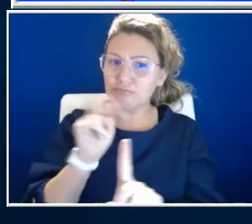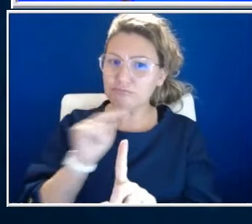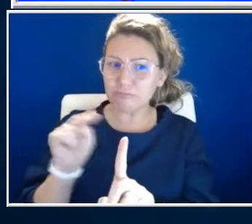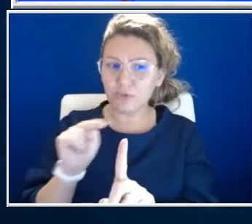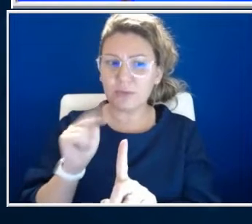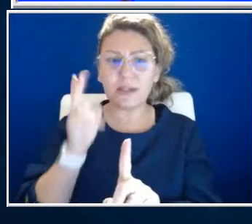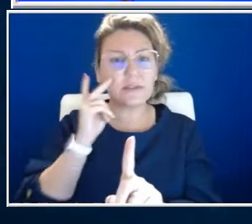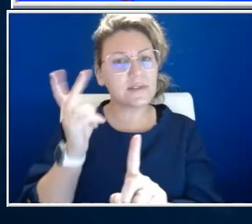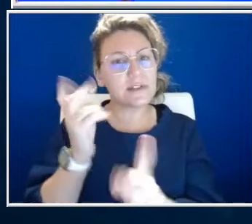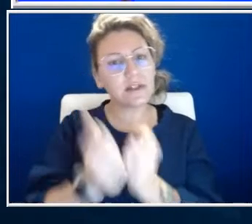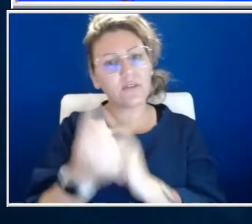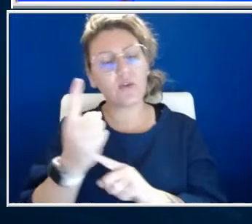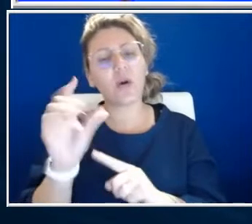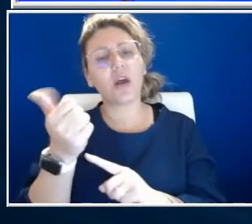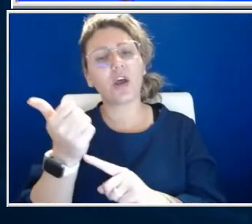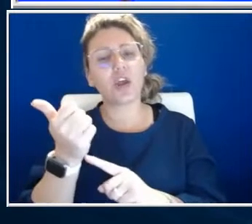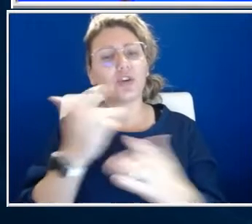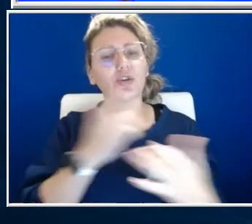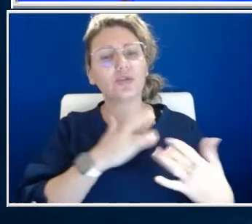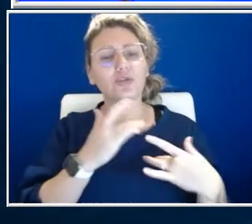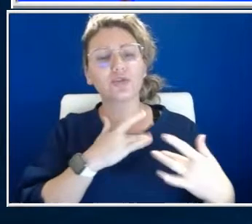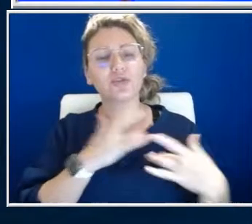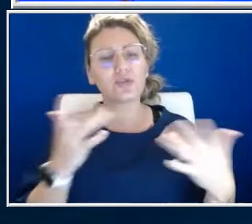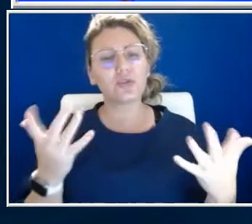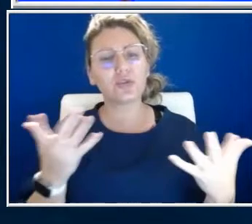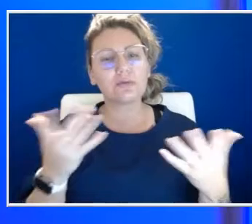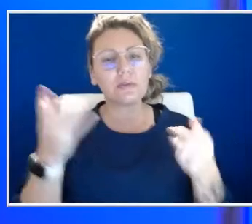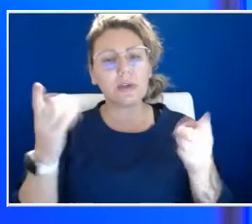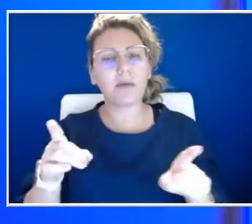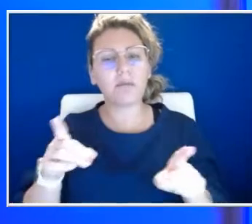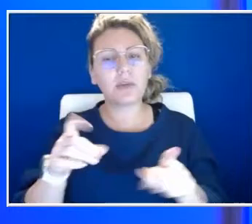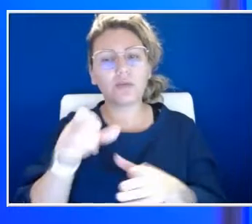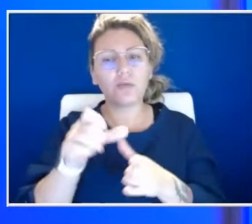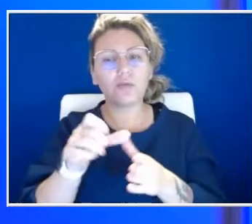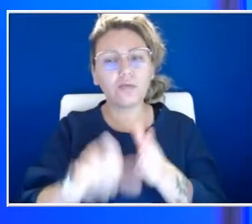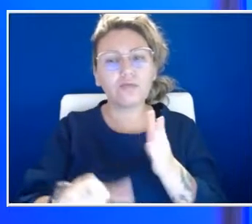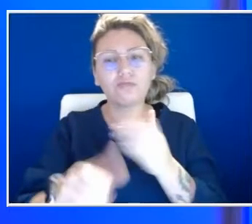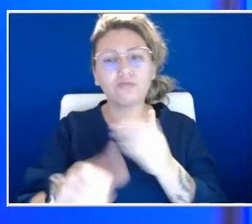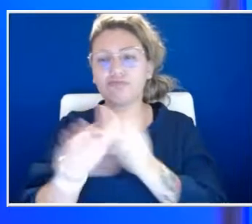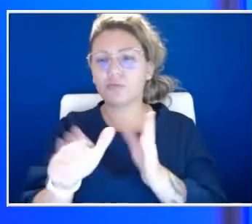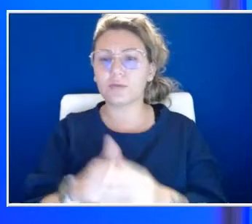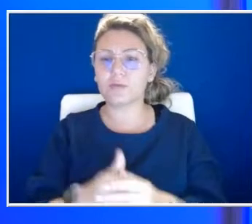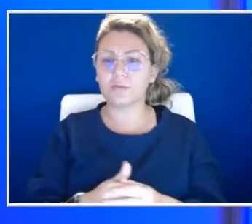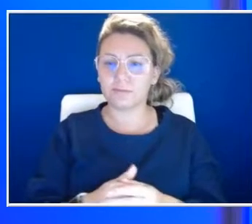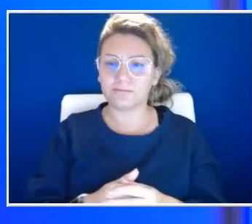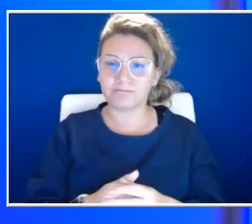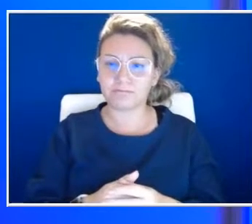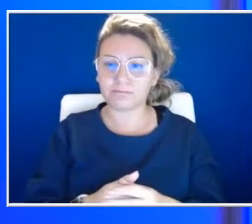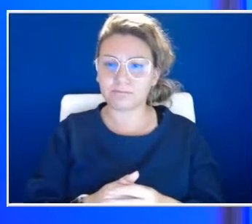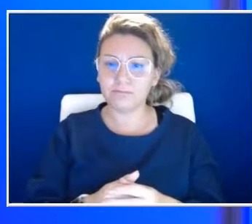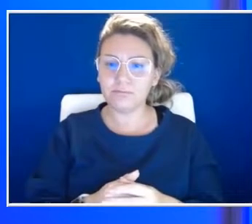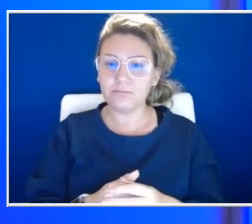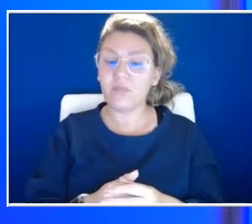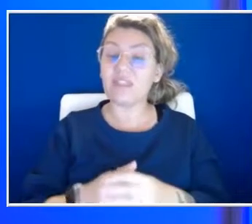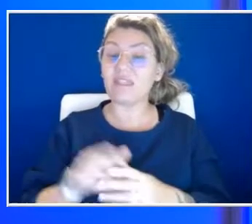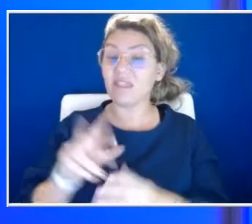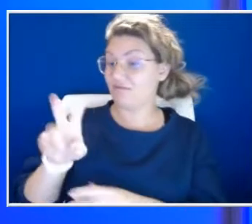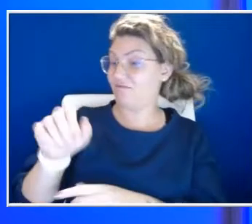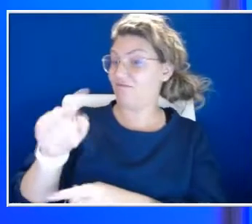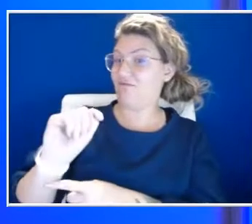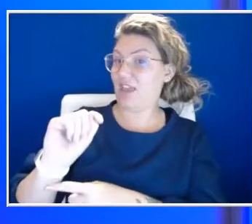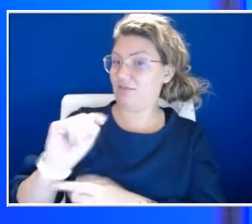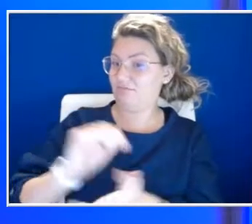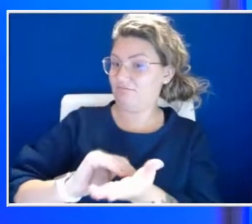other concerns were there in the OR room? I think, Kirk, the veterinarian, was very helpful with that. Curtis